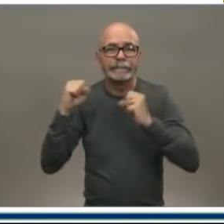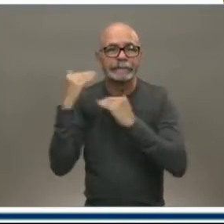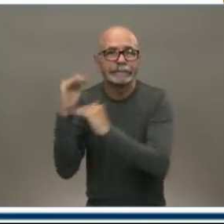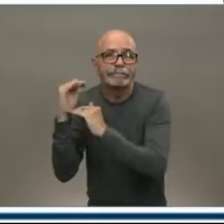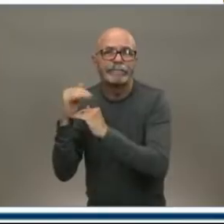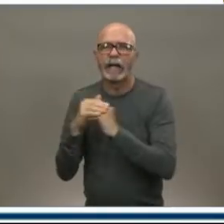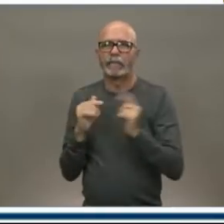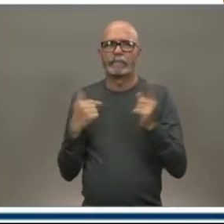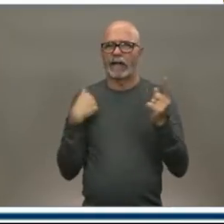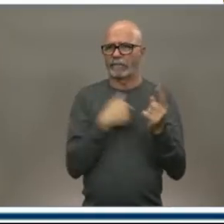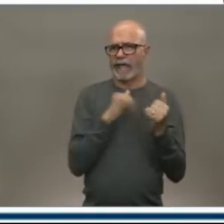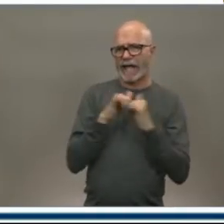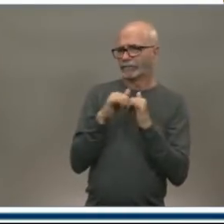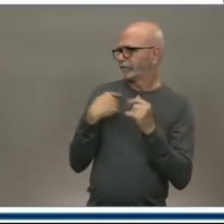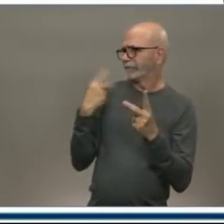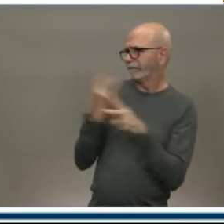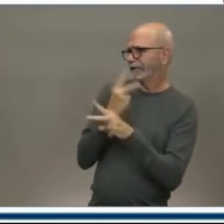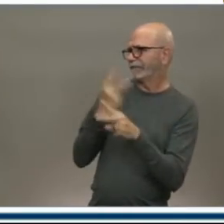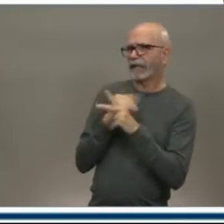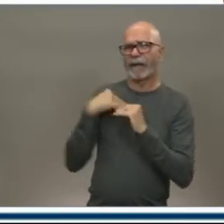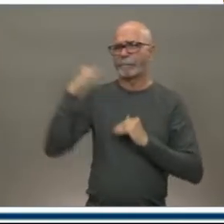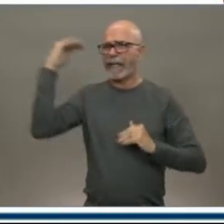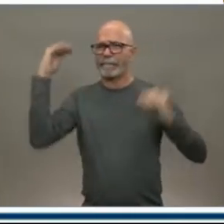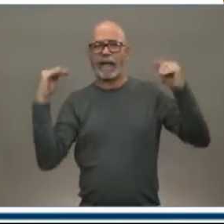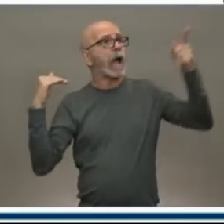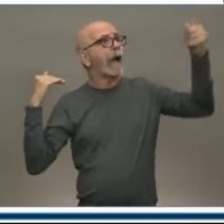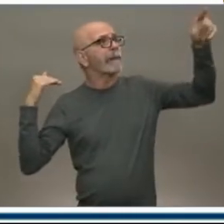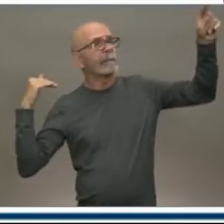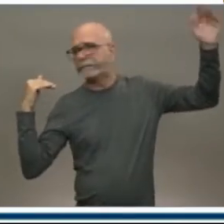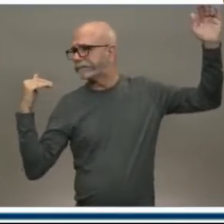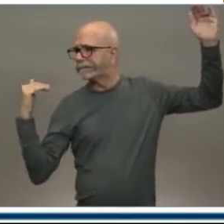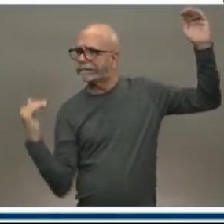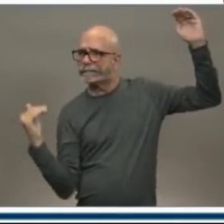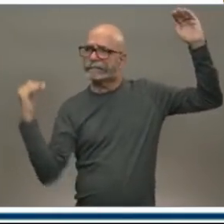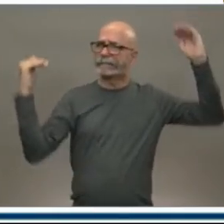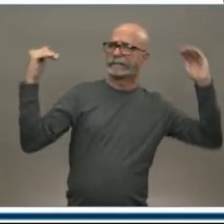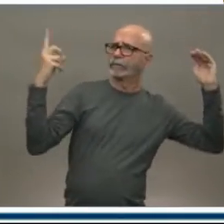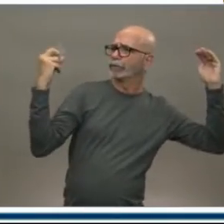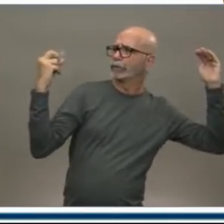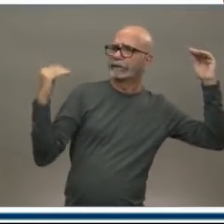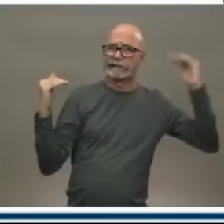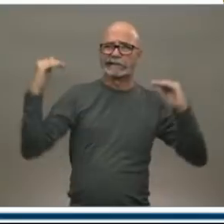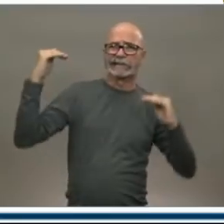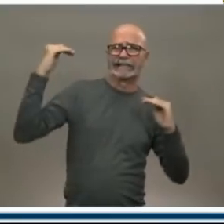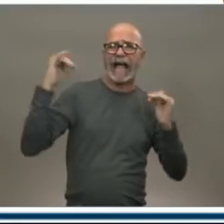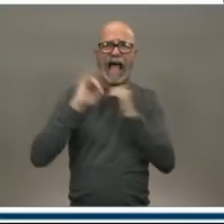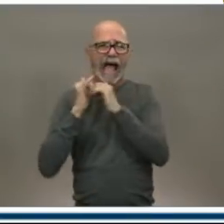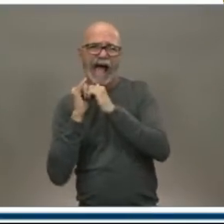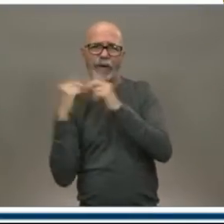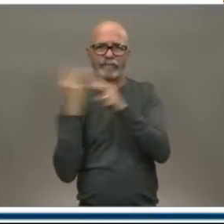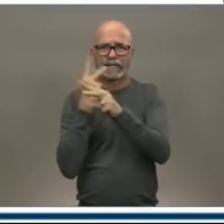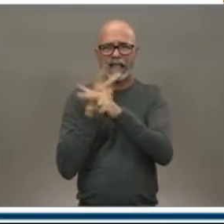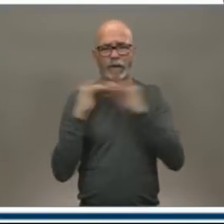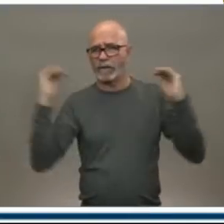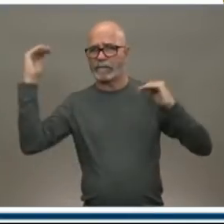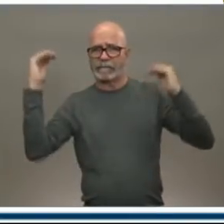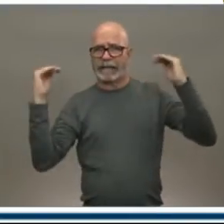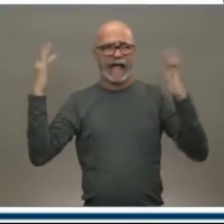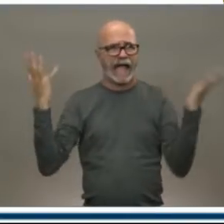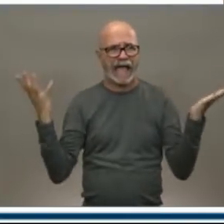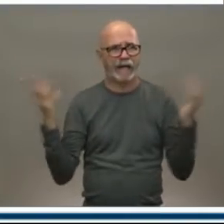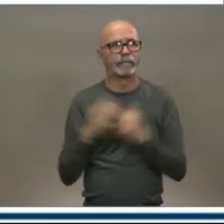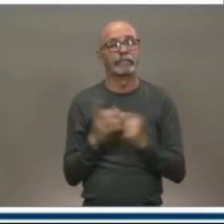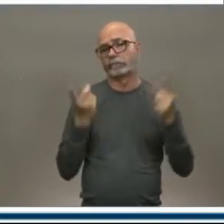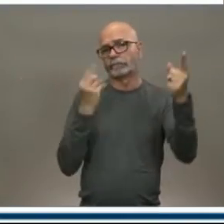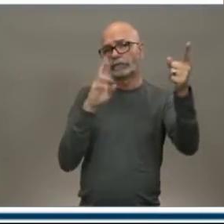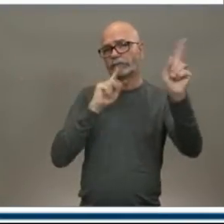what you're seeing happening with cases with decisions to ease restrictions in certain cases? So I wouldn't classify that as an easing of a restriction.